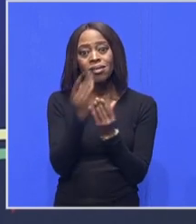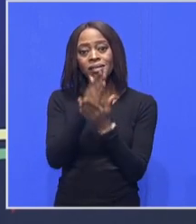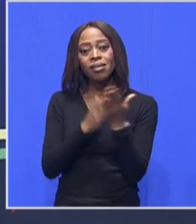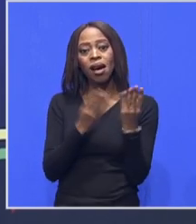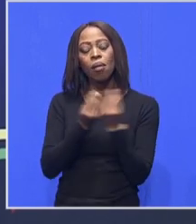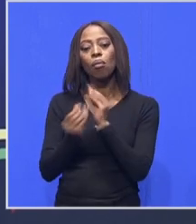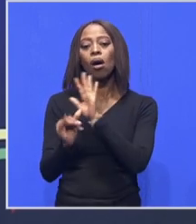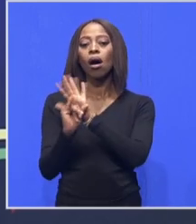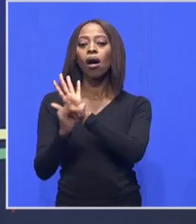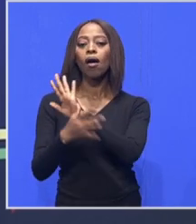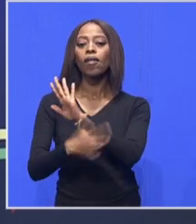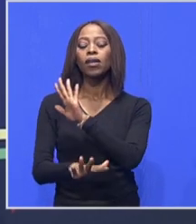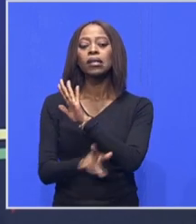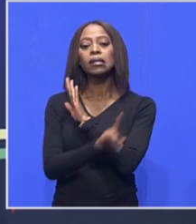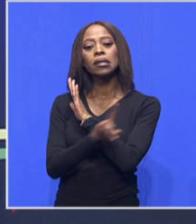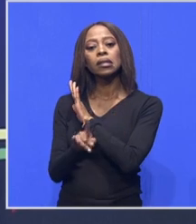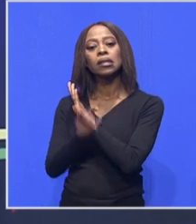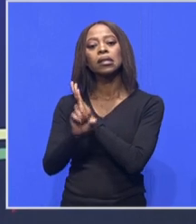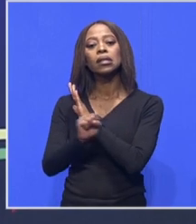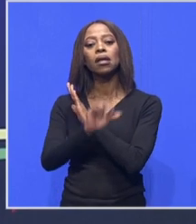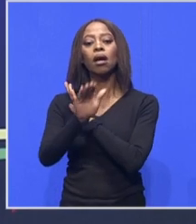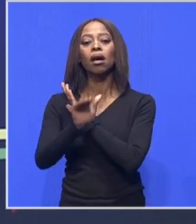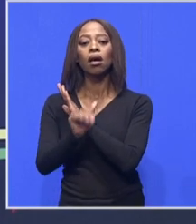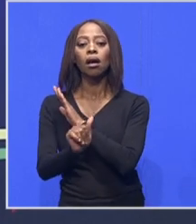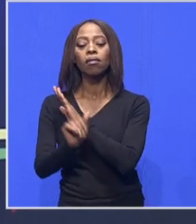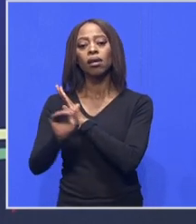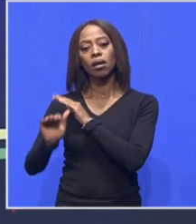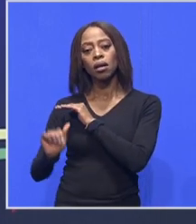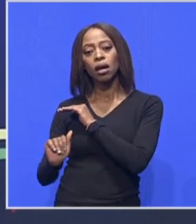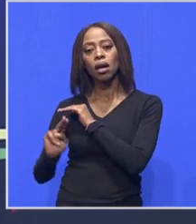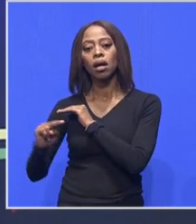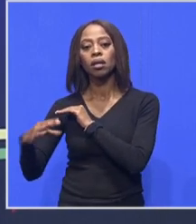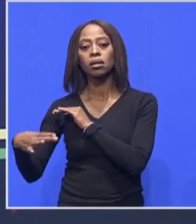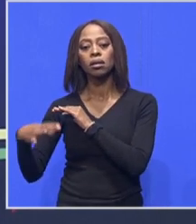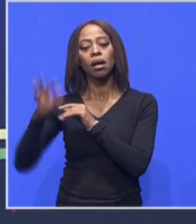that the South African ANC government is unable to resolve